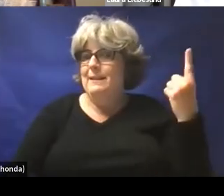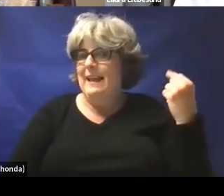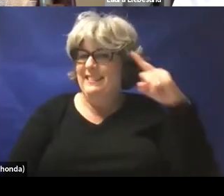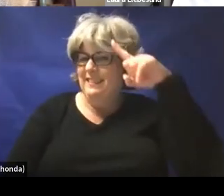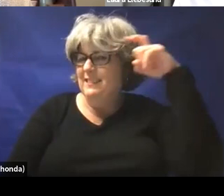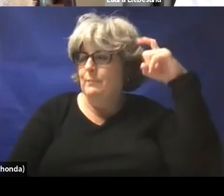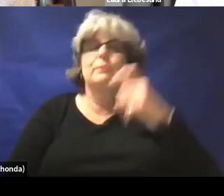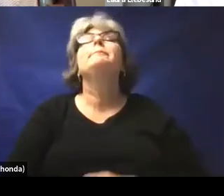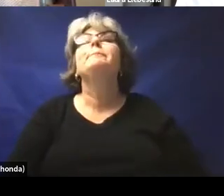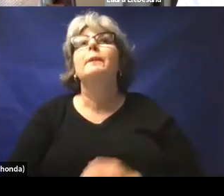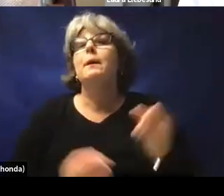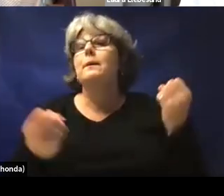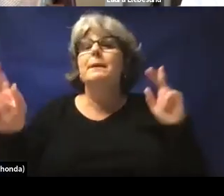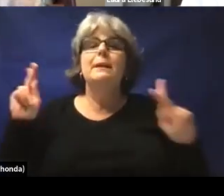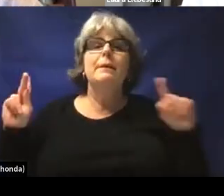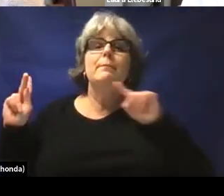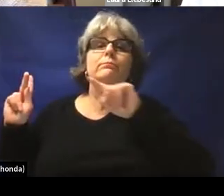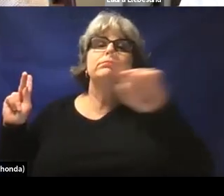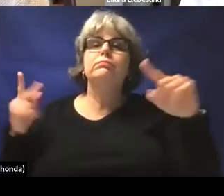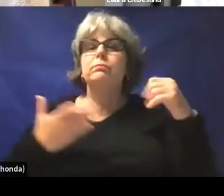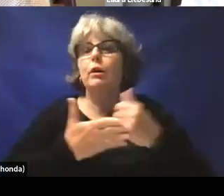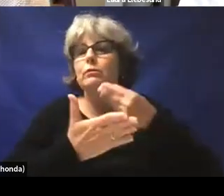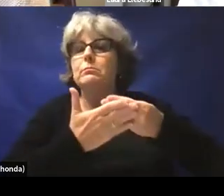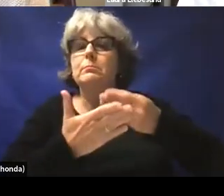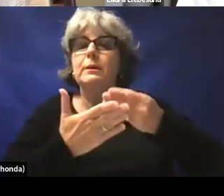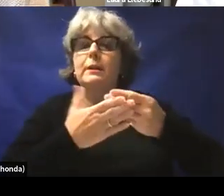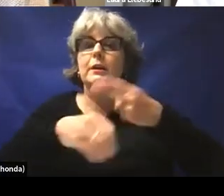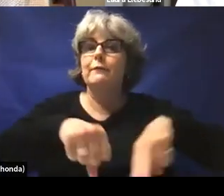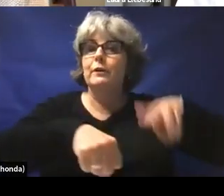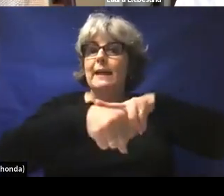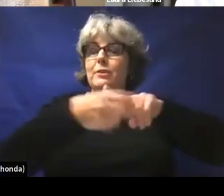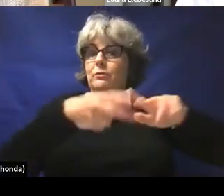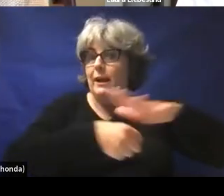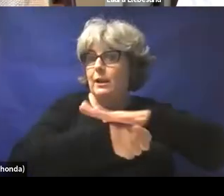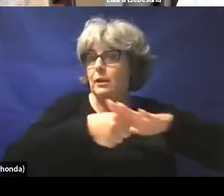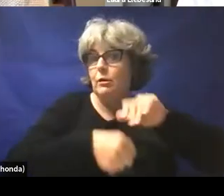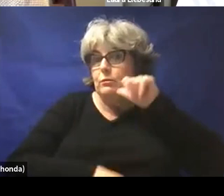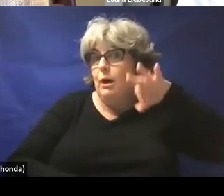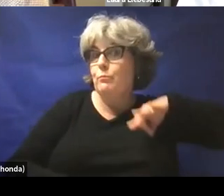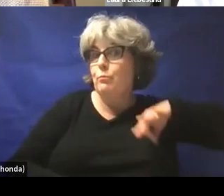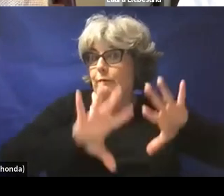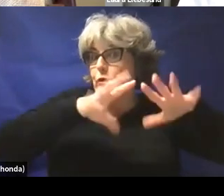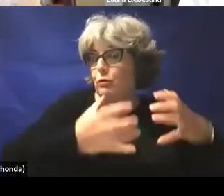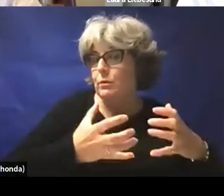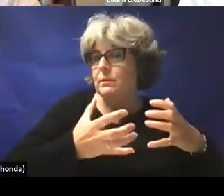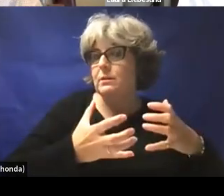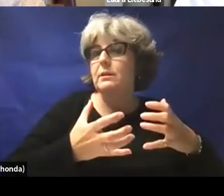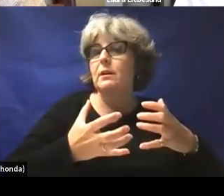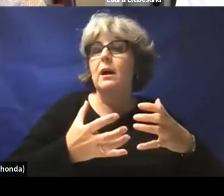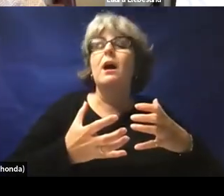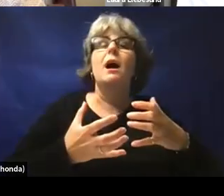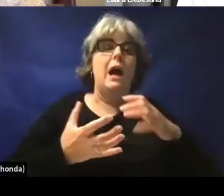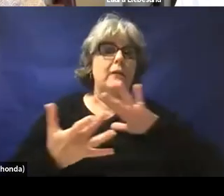last summer. So many bartenders did fundraisers for national and local nonprofits, and I've seen a lot of that personally